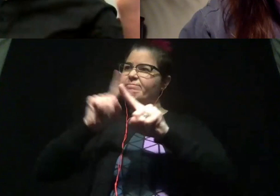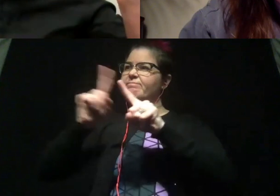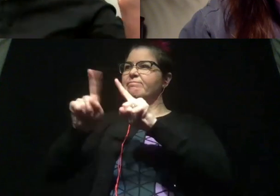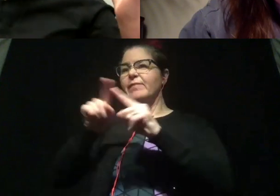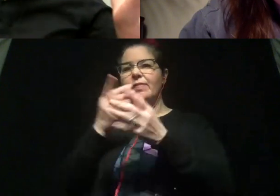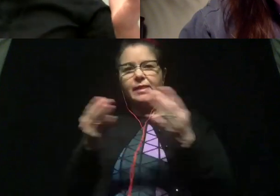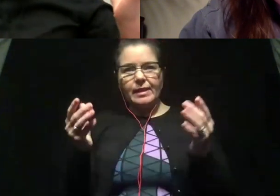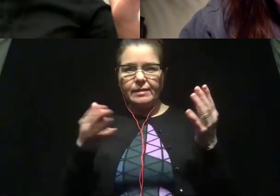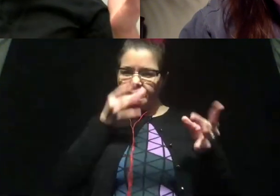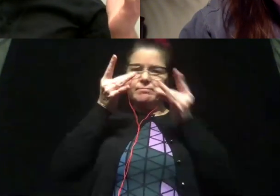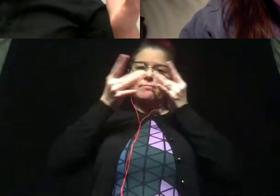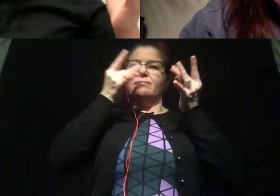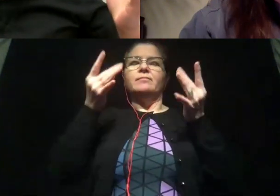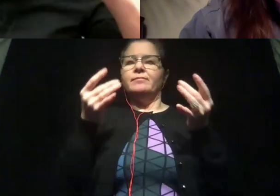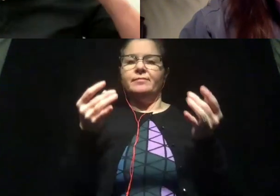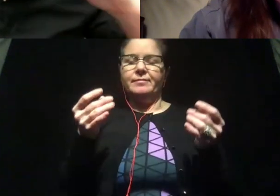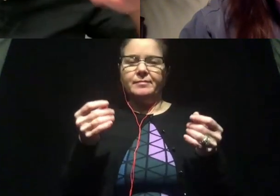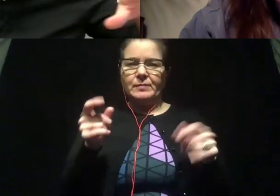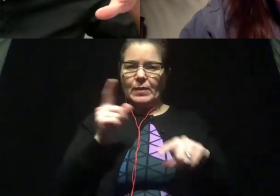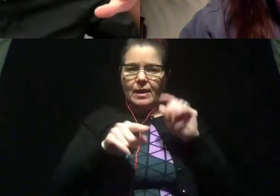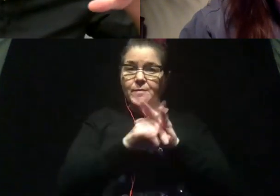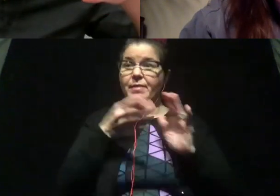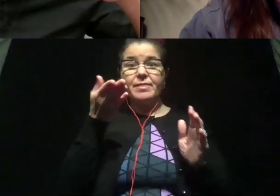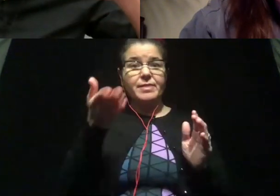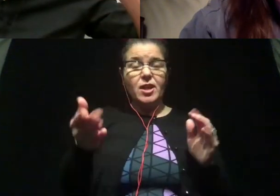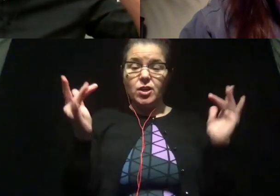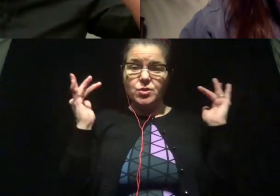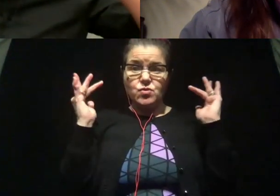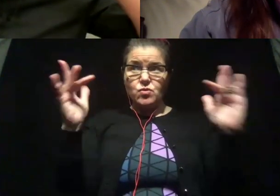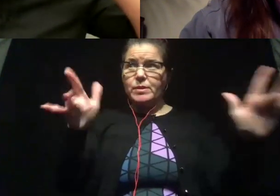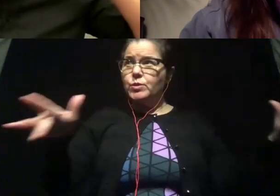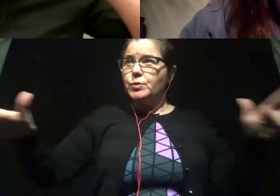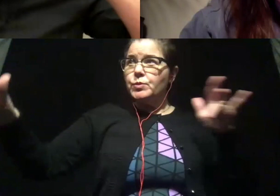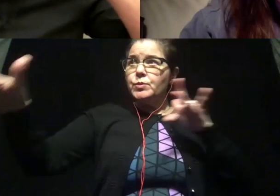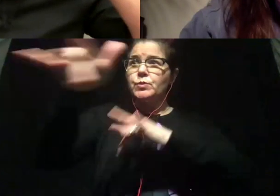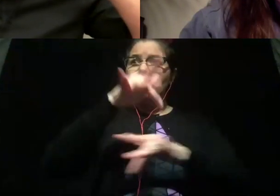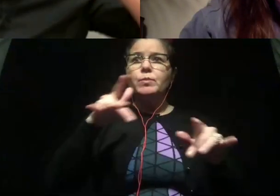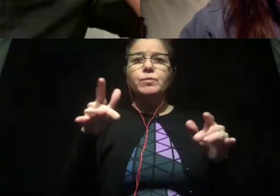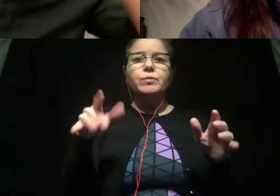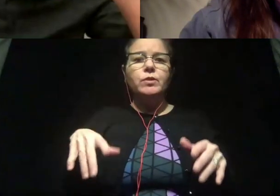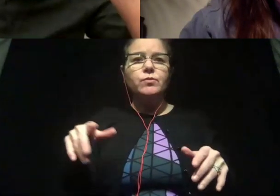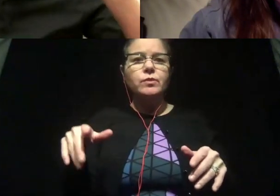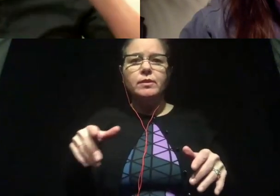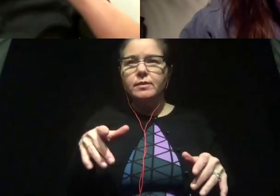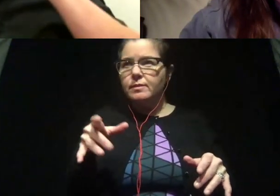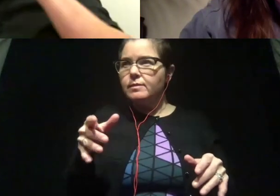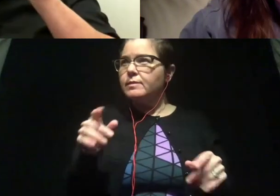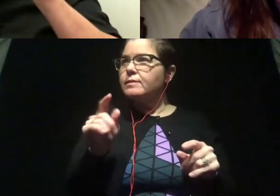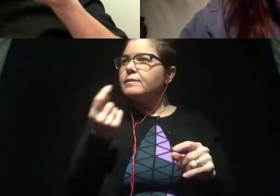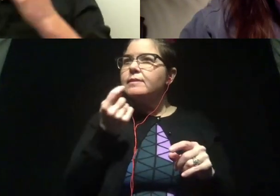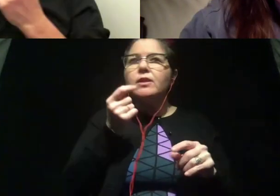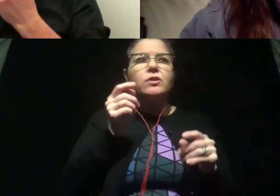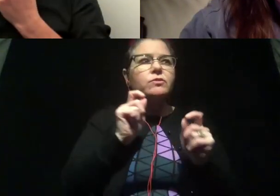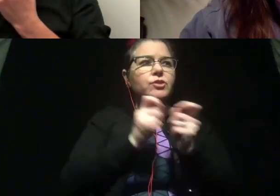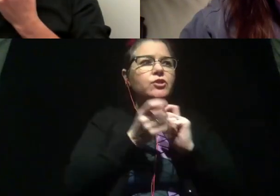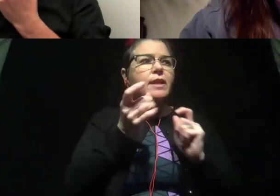things all the time. Your senses are overwhelmed, but out there it's so stark that you become really attuned. It's slight changes in the light, slight